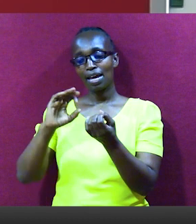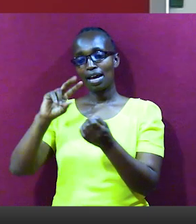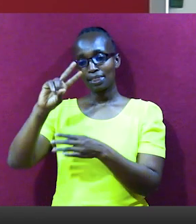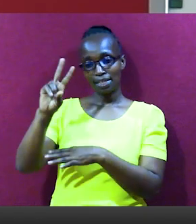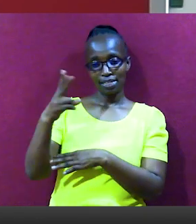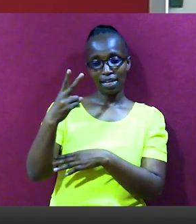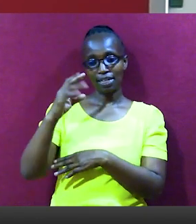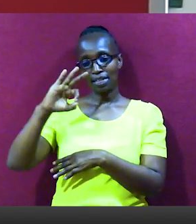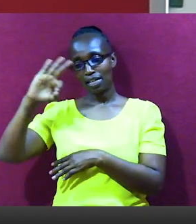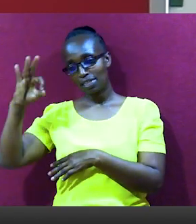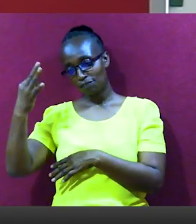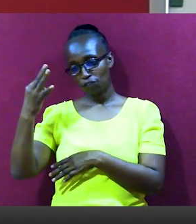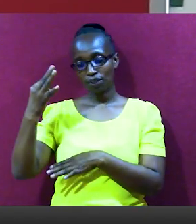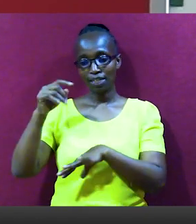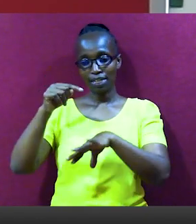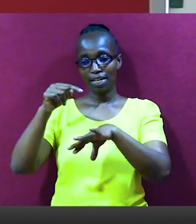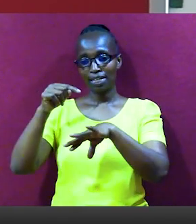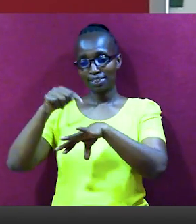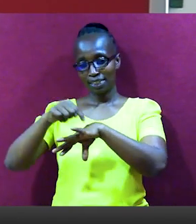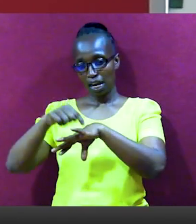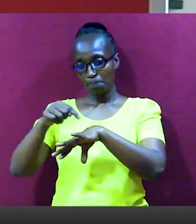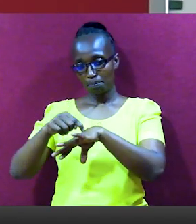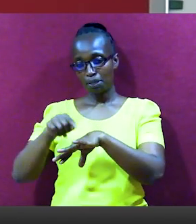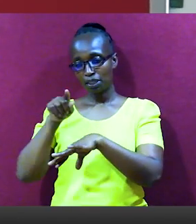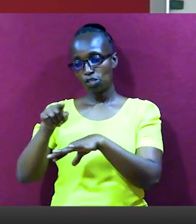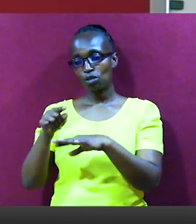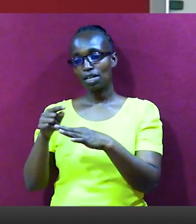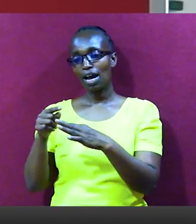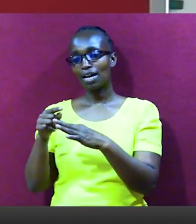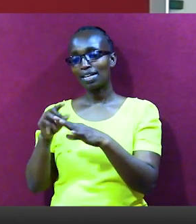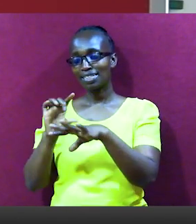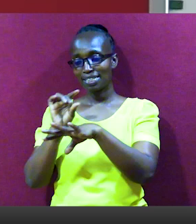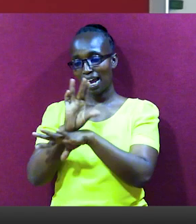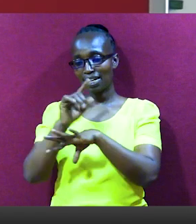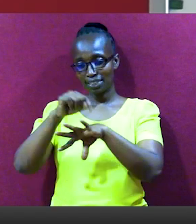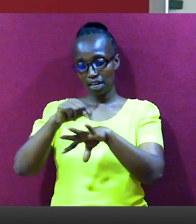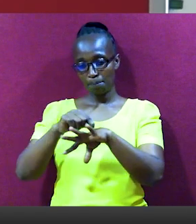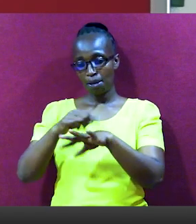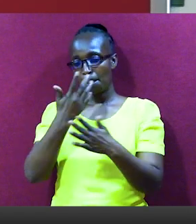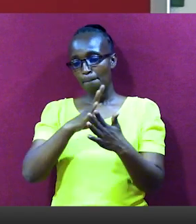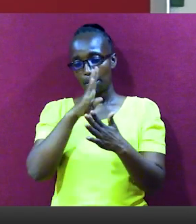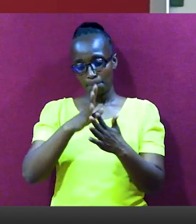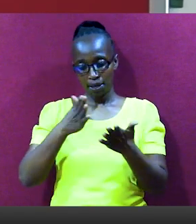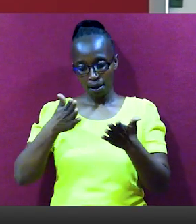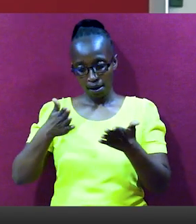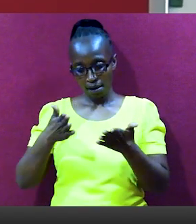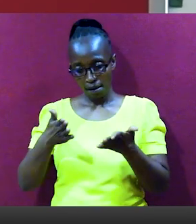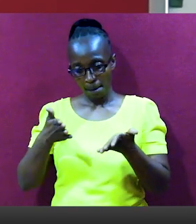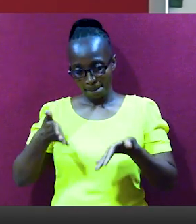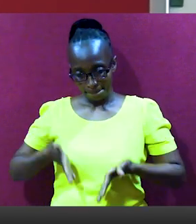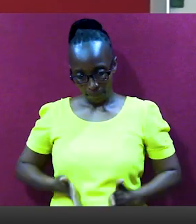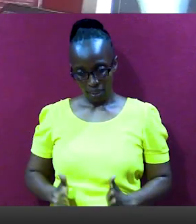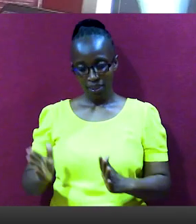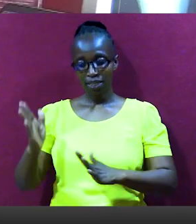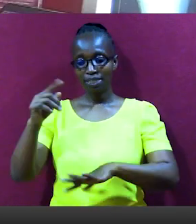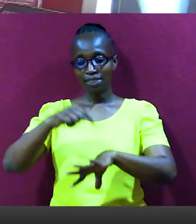type tend to have very early presentations. Those are the ones who present very early in childhood, some